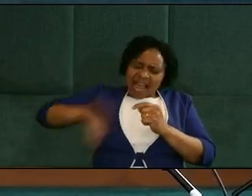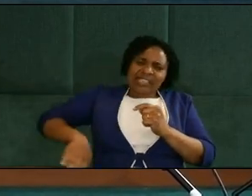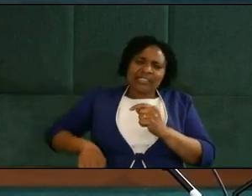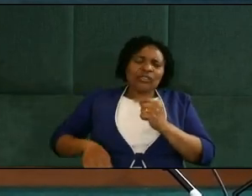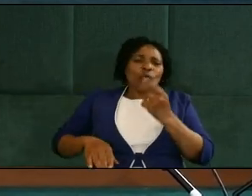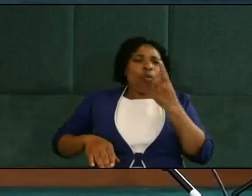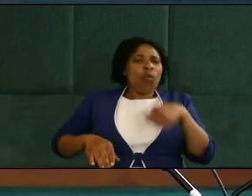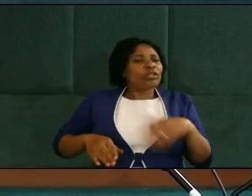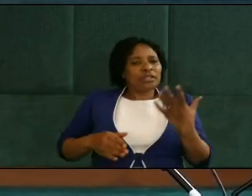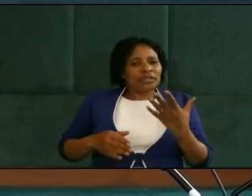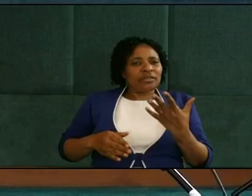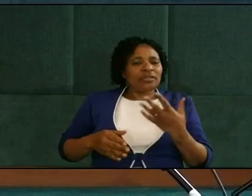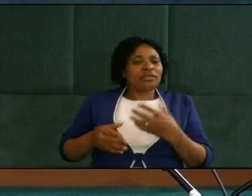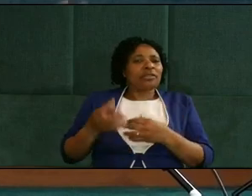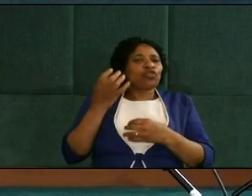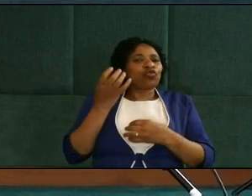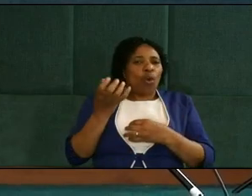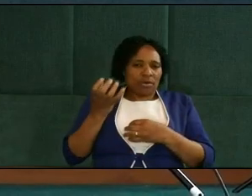stone.